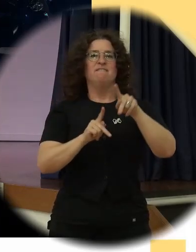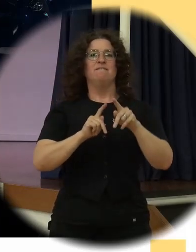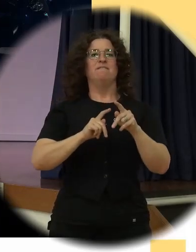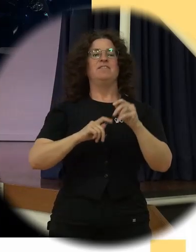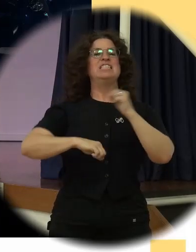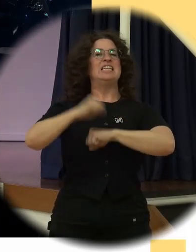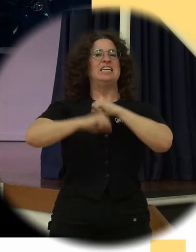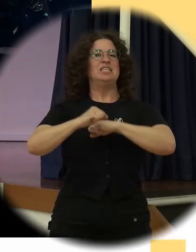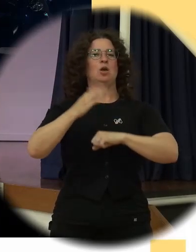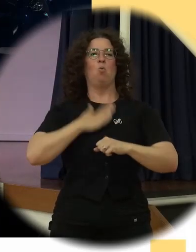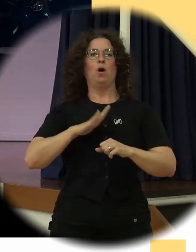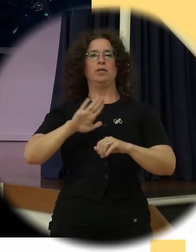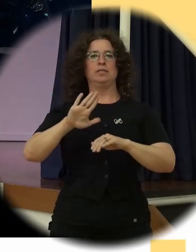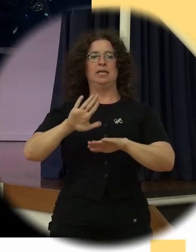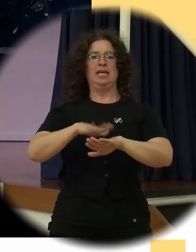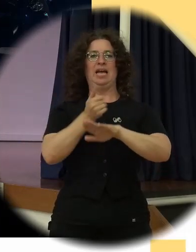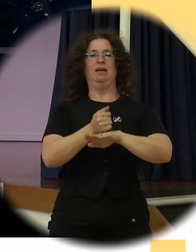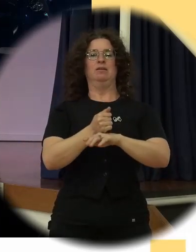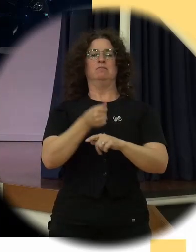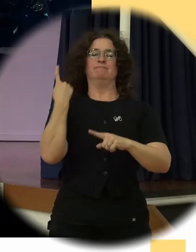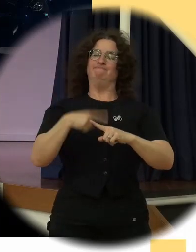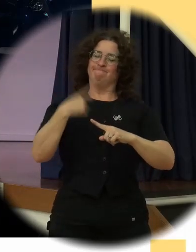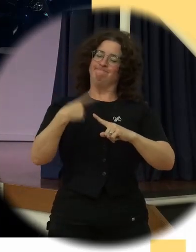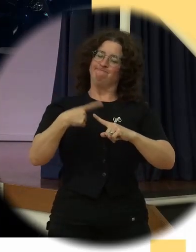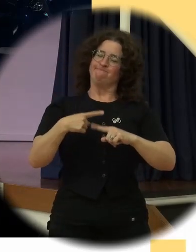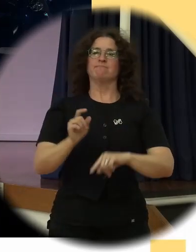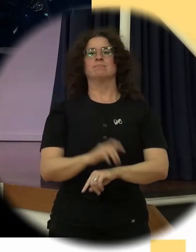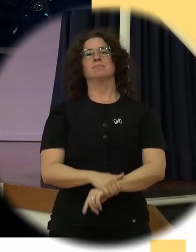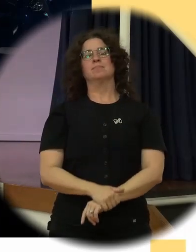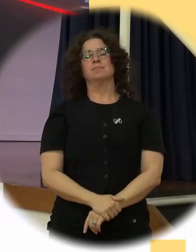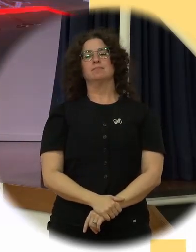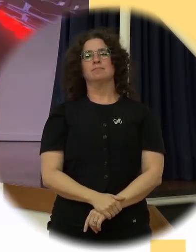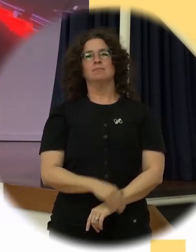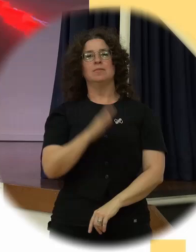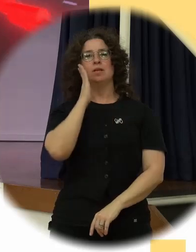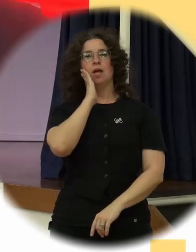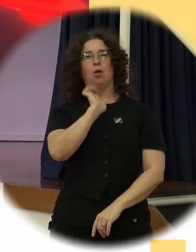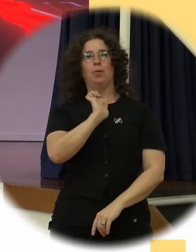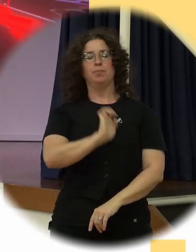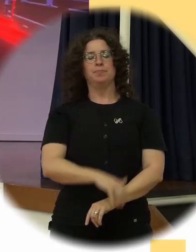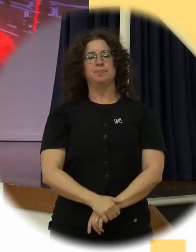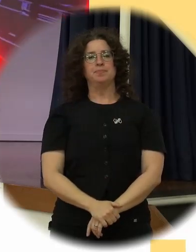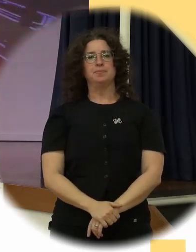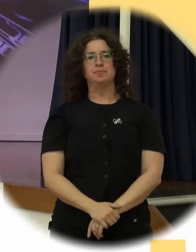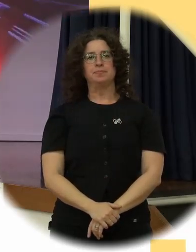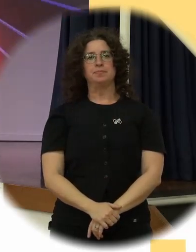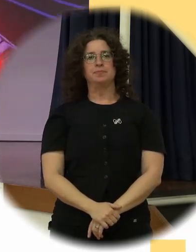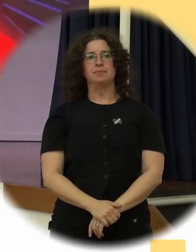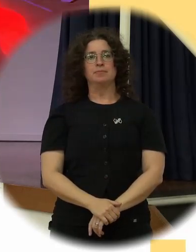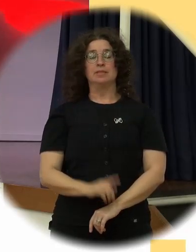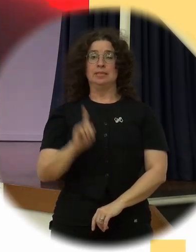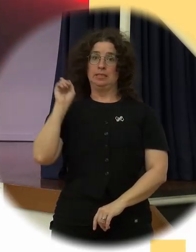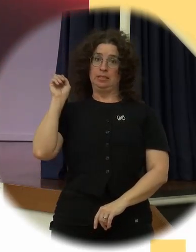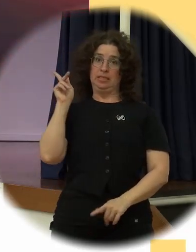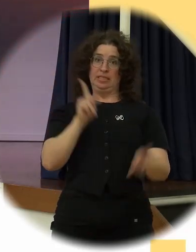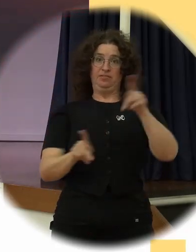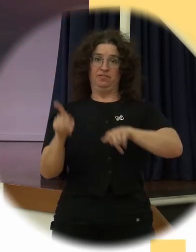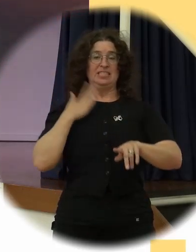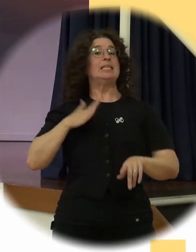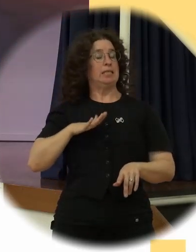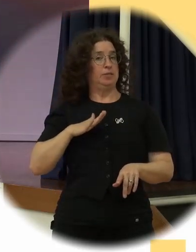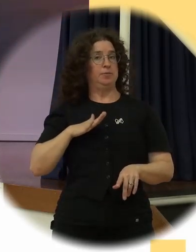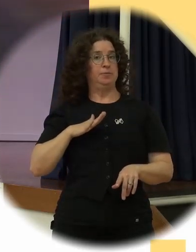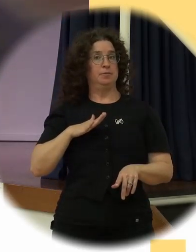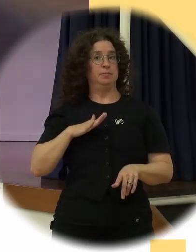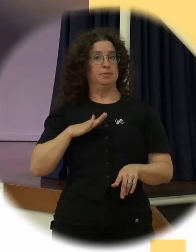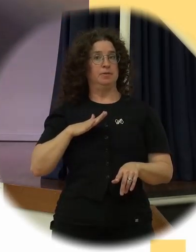want this stuff to be lined up as close as possible. Anyway, so this is the physics that I needed to do.